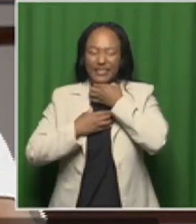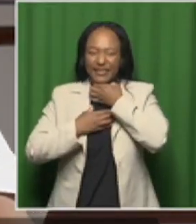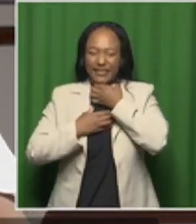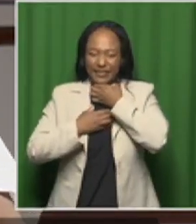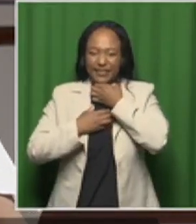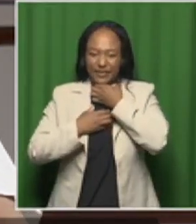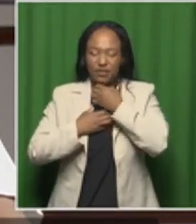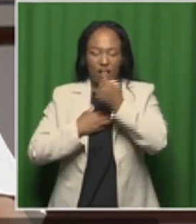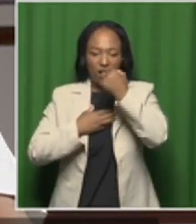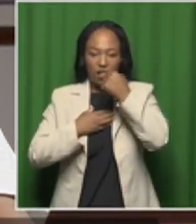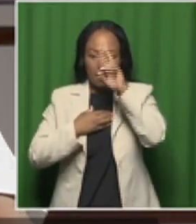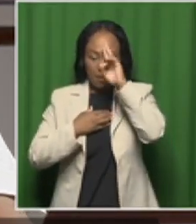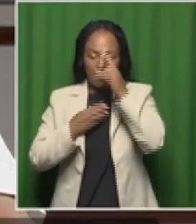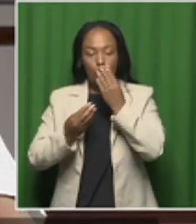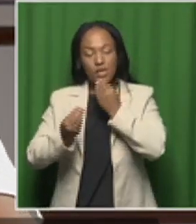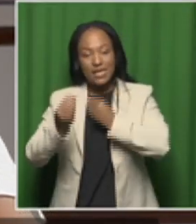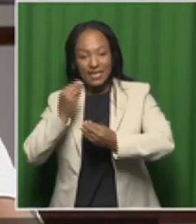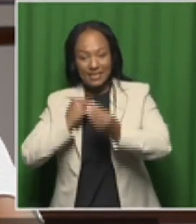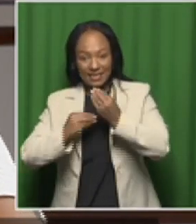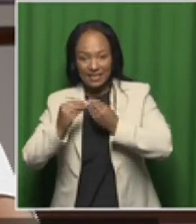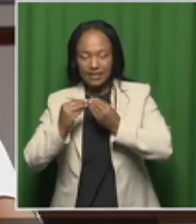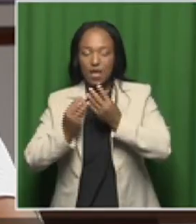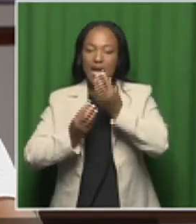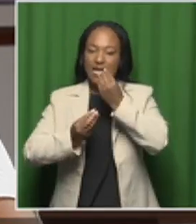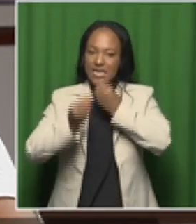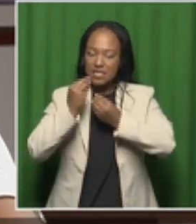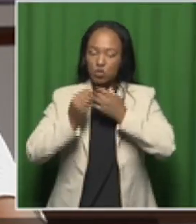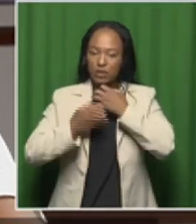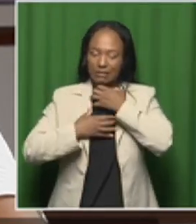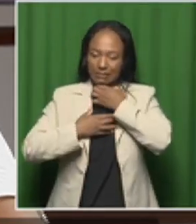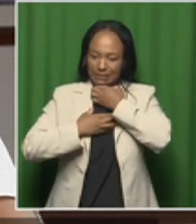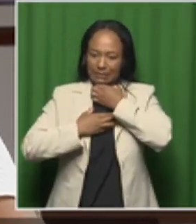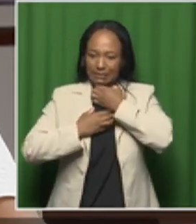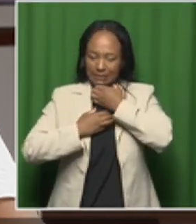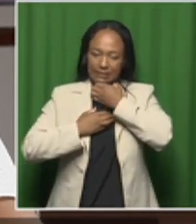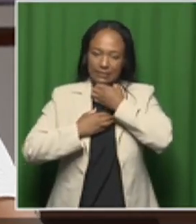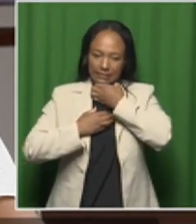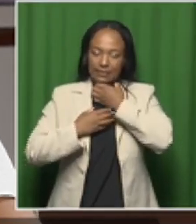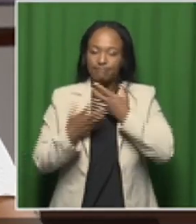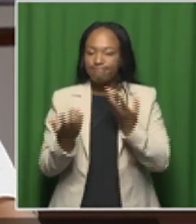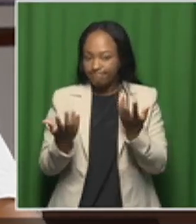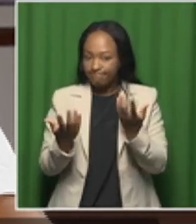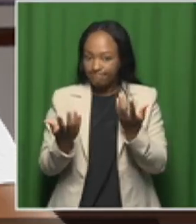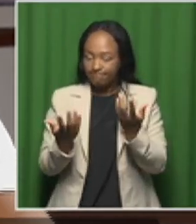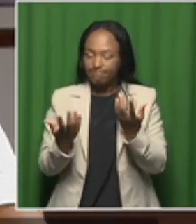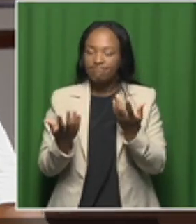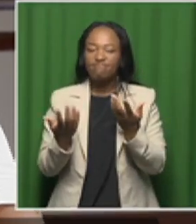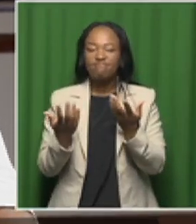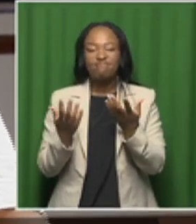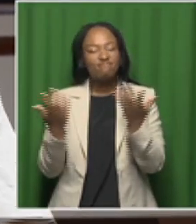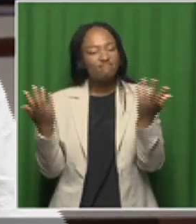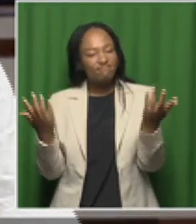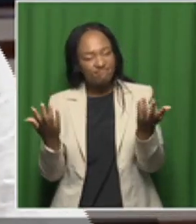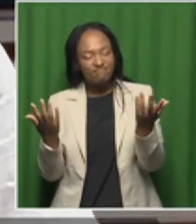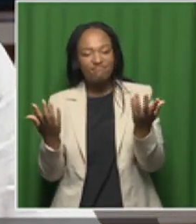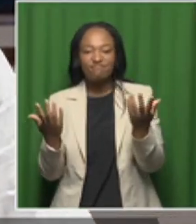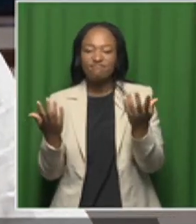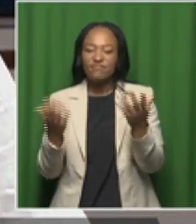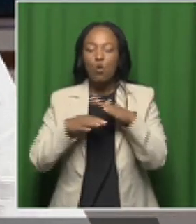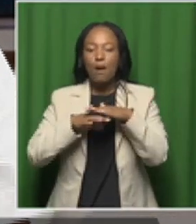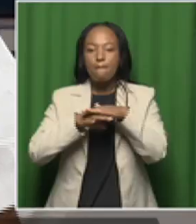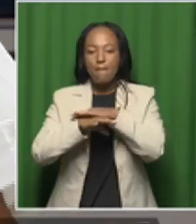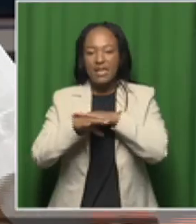we must eat, and the risk of eating is choking. Yeah. That's where we get choking, but yes, maybe let's take it from basic